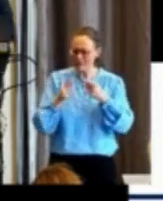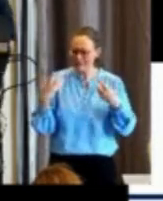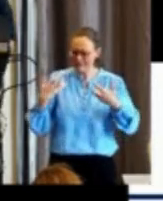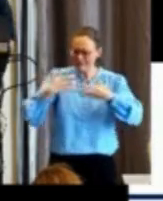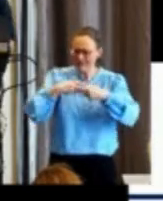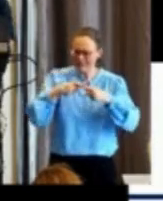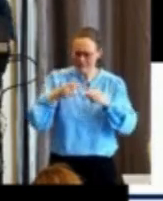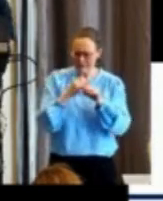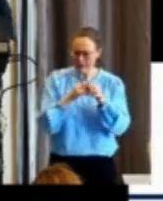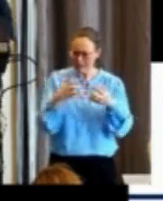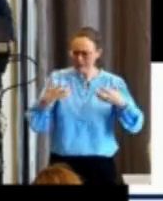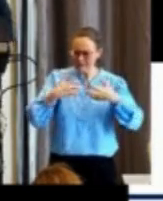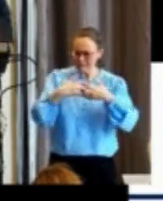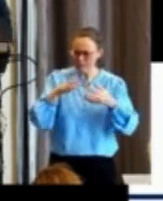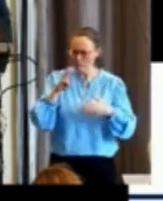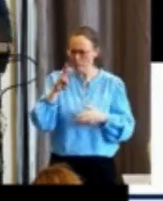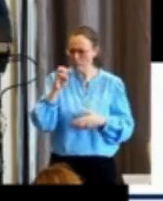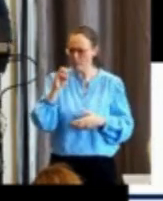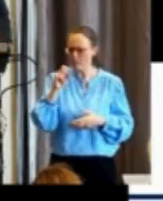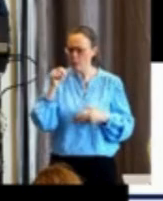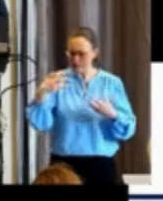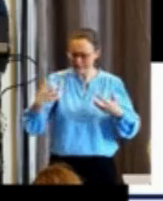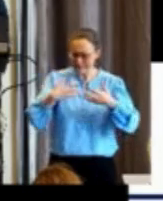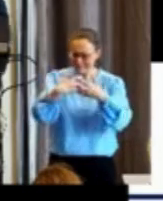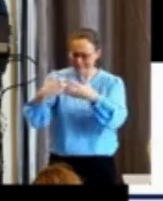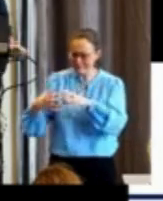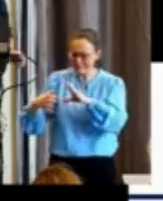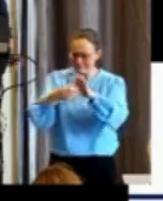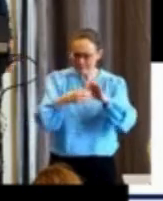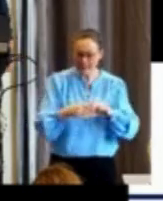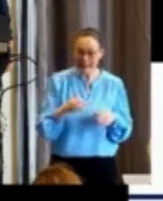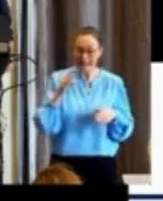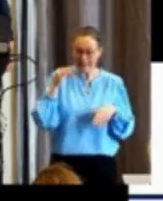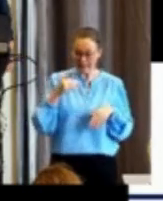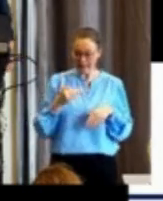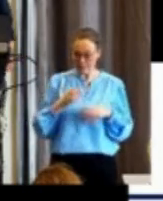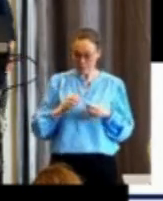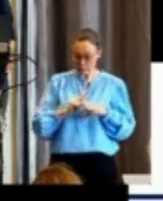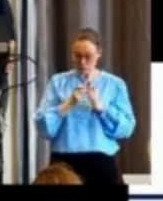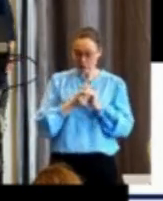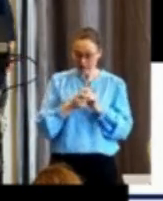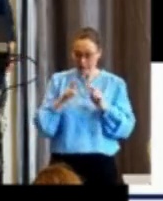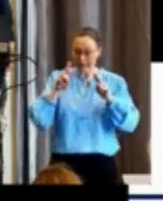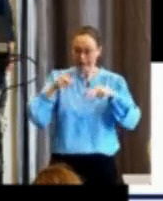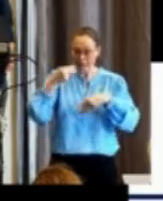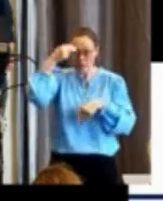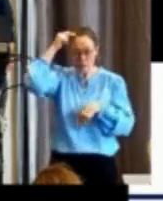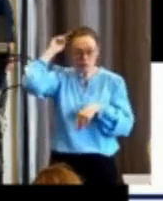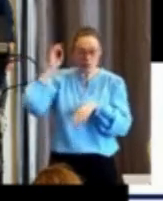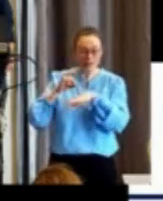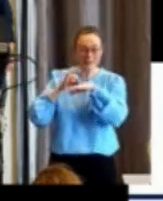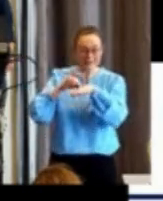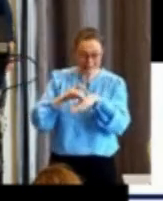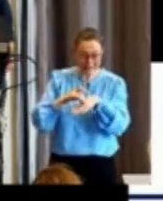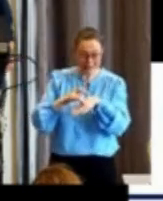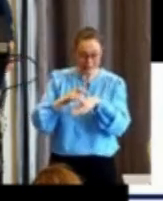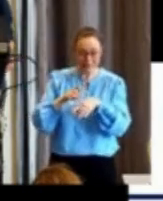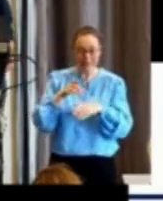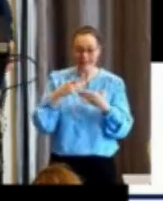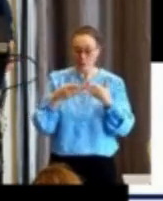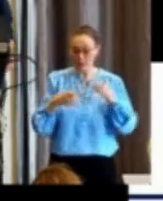other. If we interfere with that mechanism, we can lead to neurological disease, which is what is happening in limbic